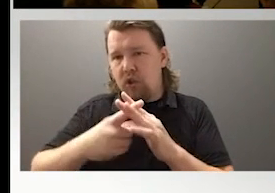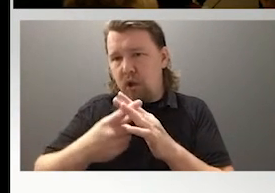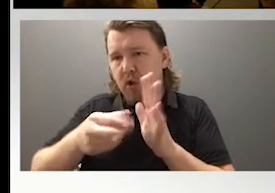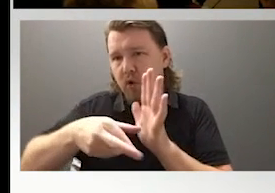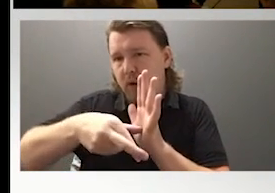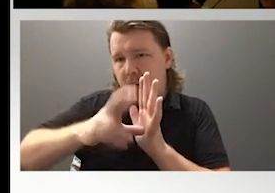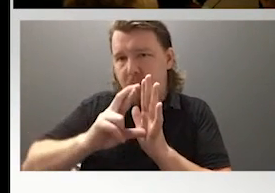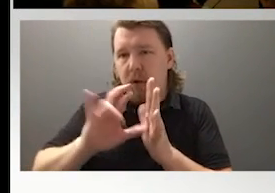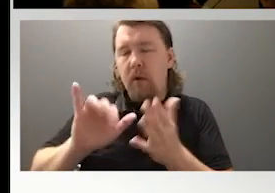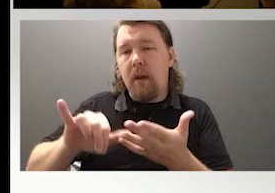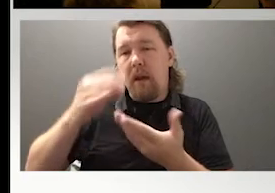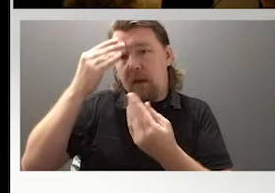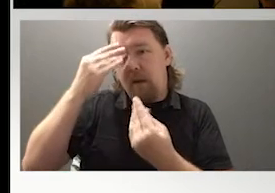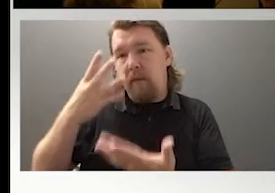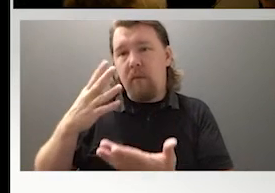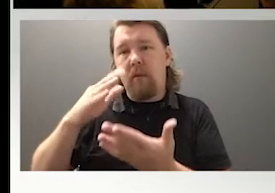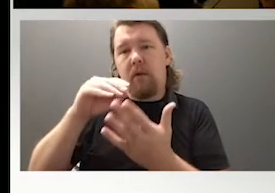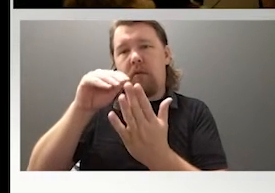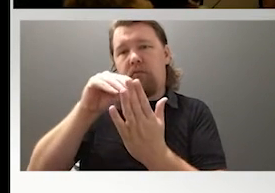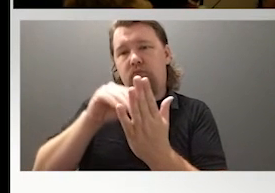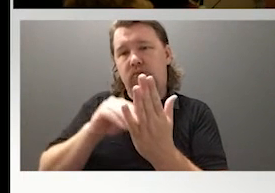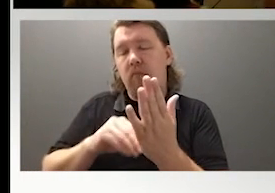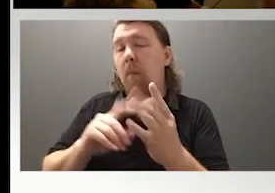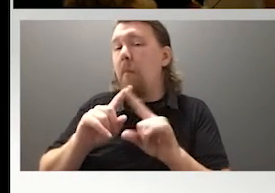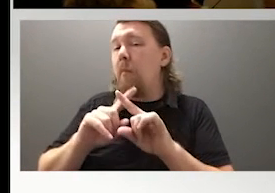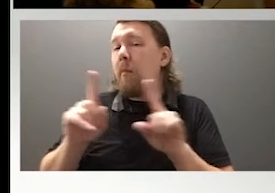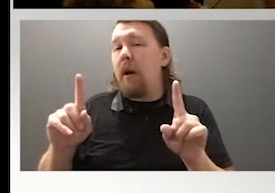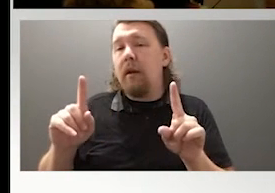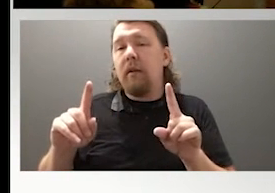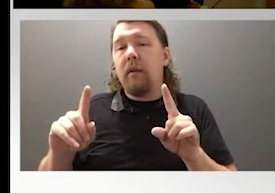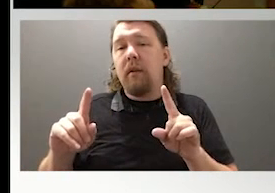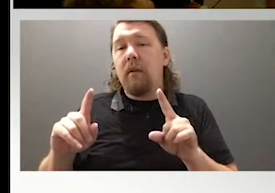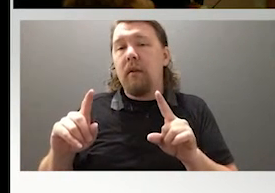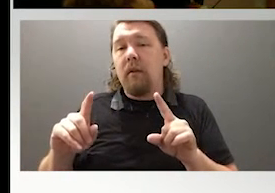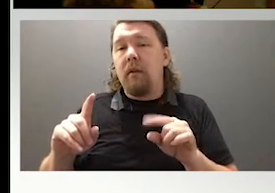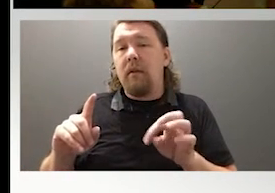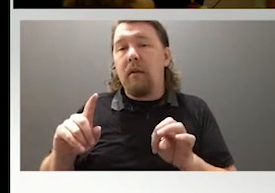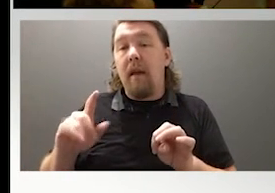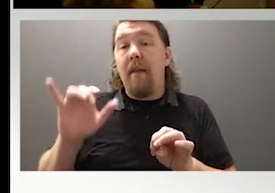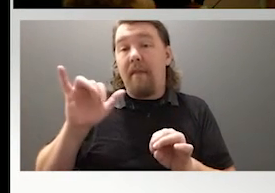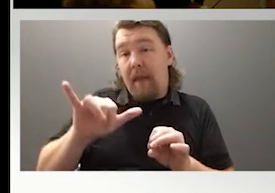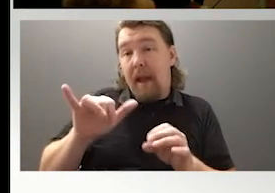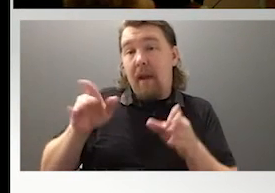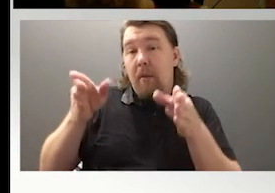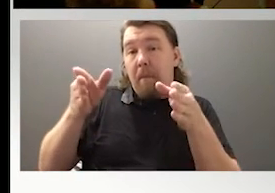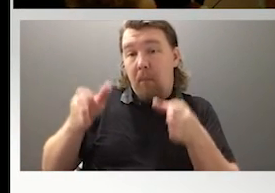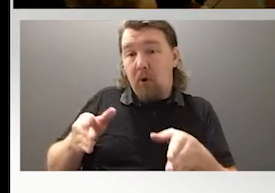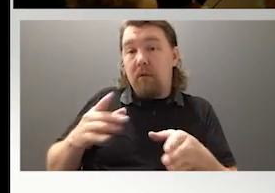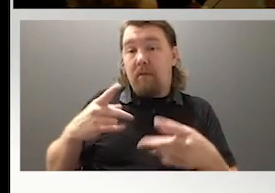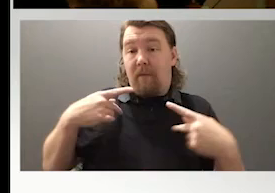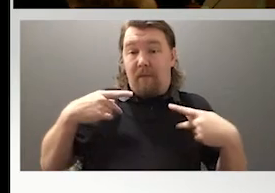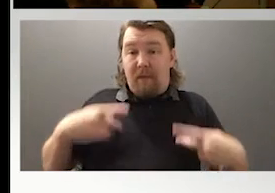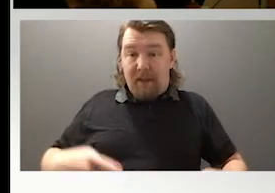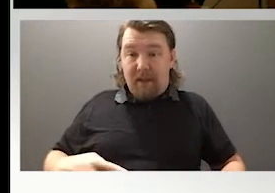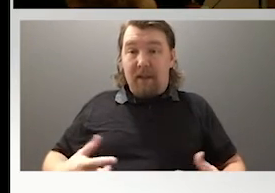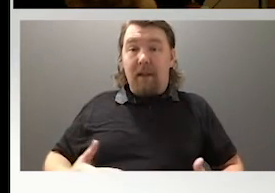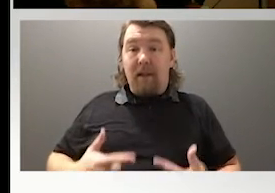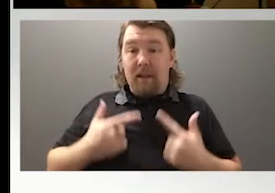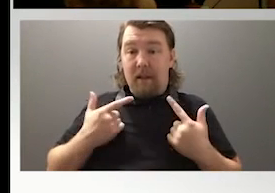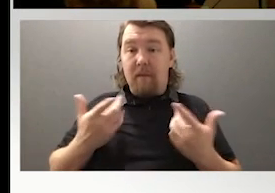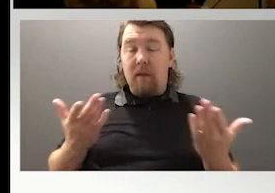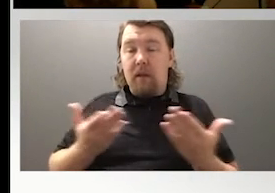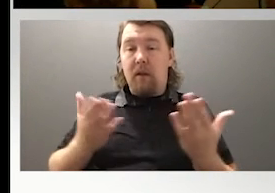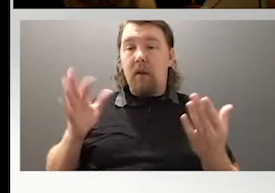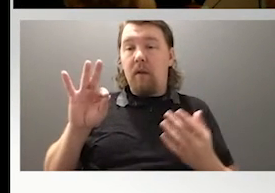the documentation, but it's not until the applicant is physically located in the state of Florida that